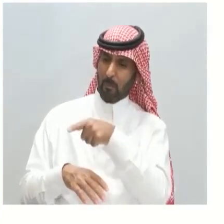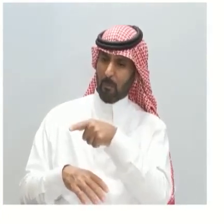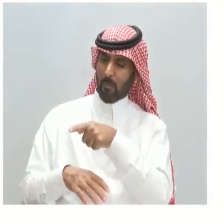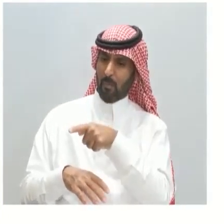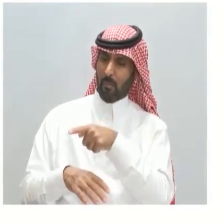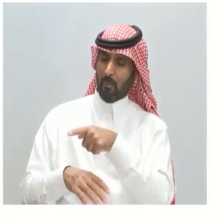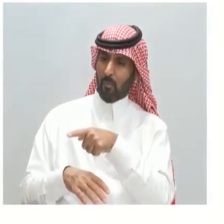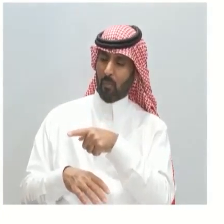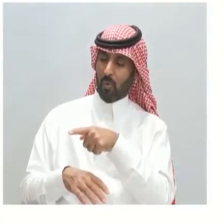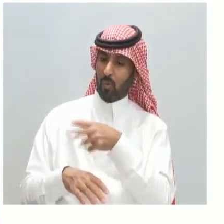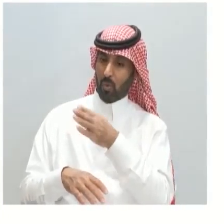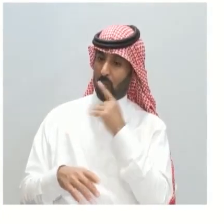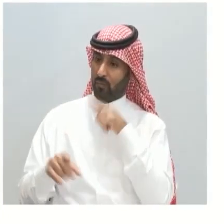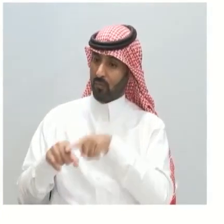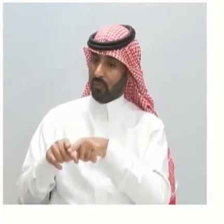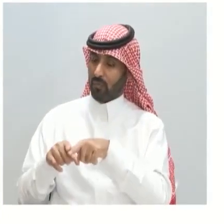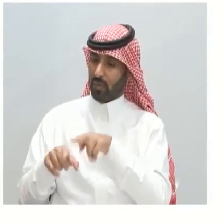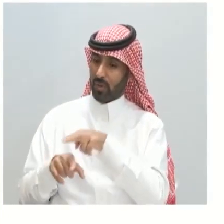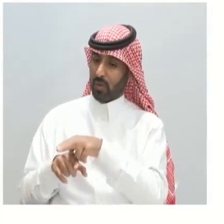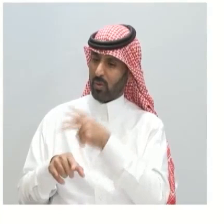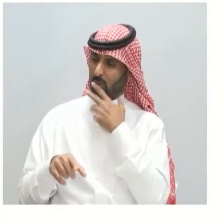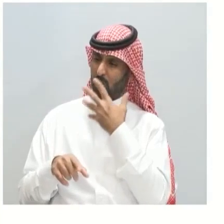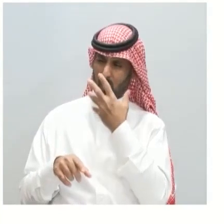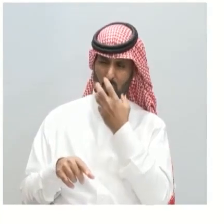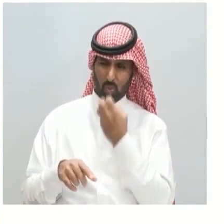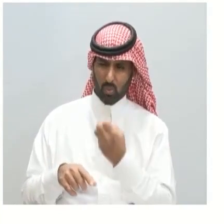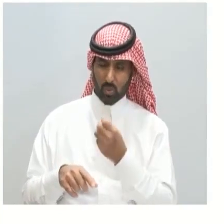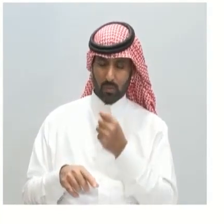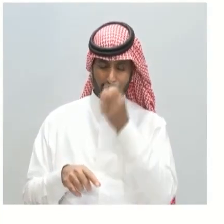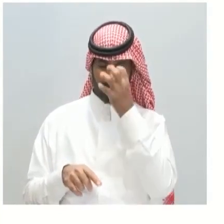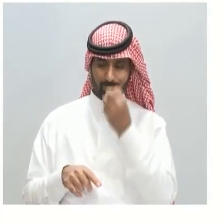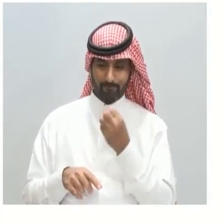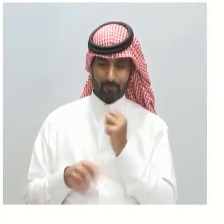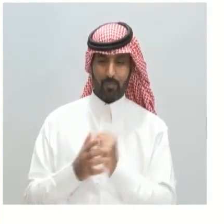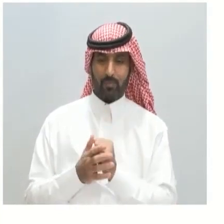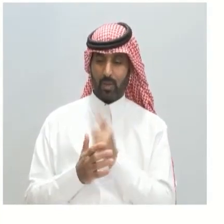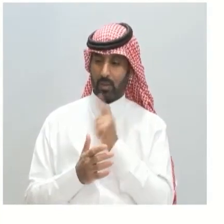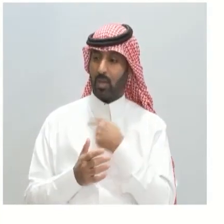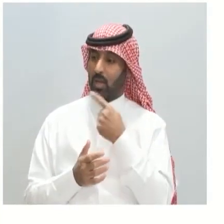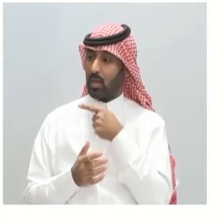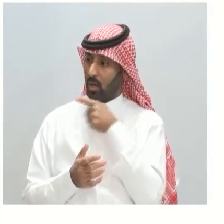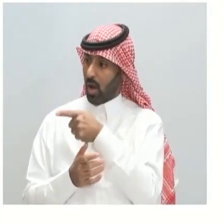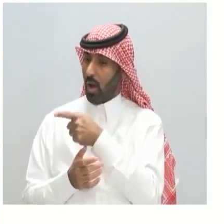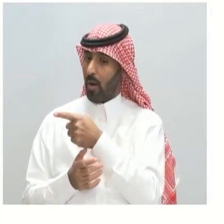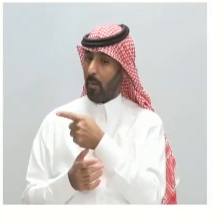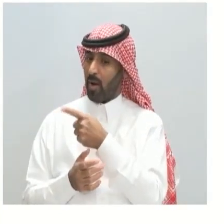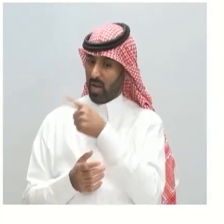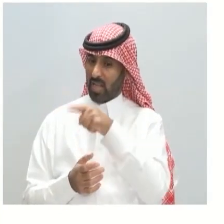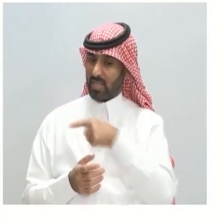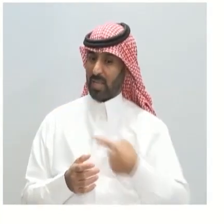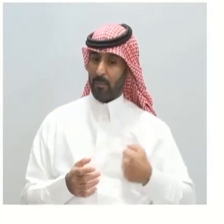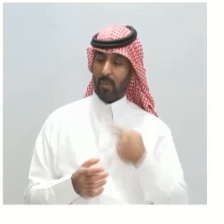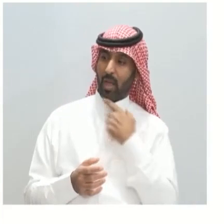terribly, and the word here is embarrass. Again, calling someone by wrong name